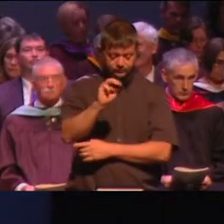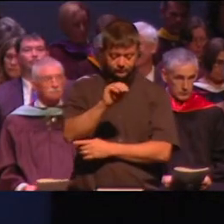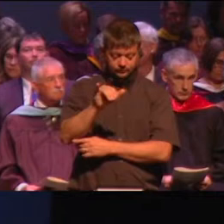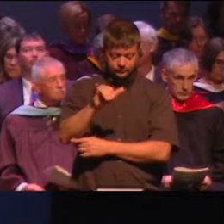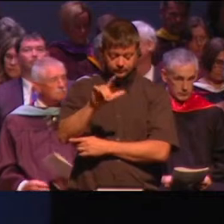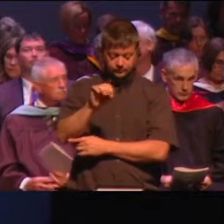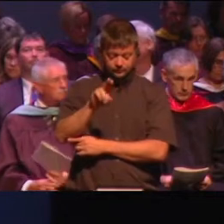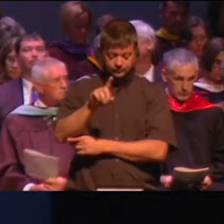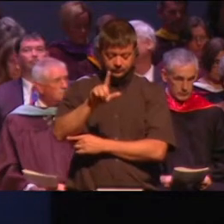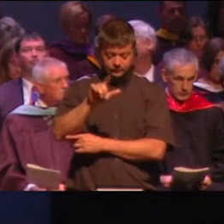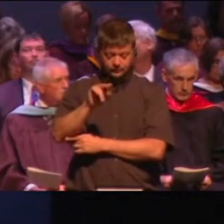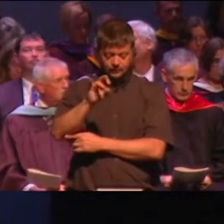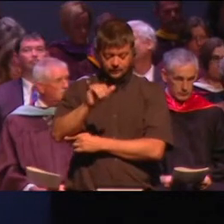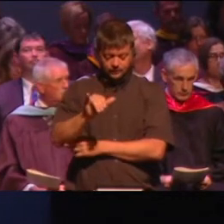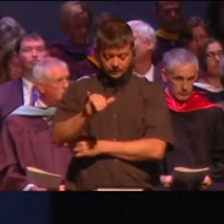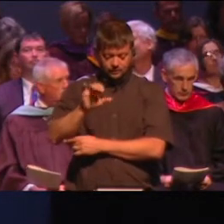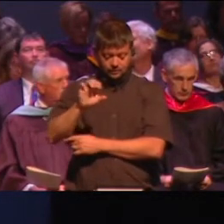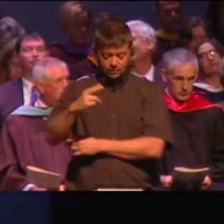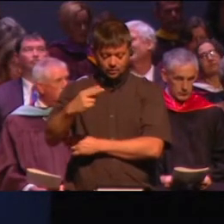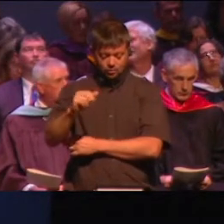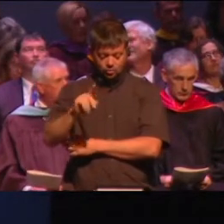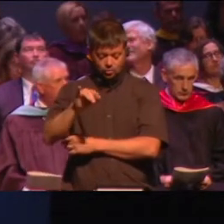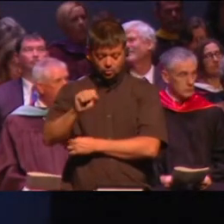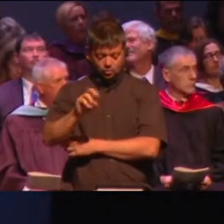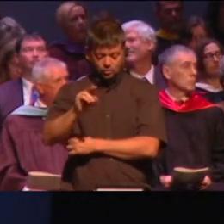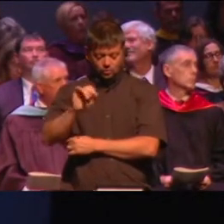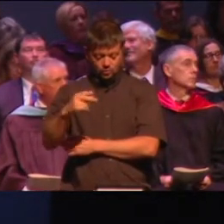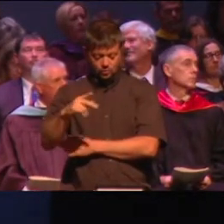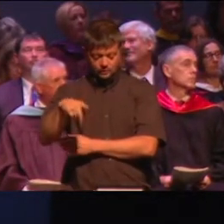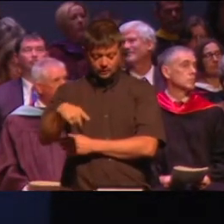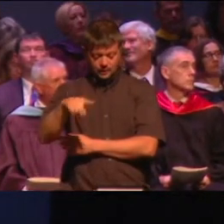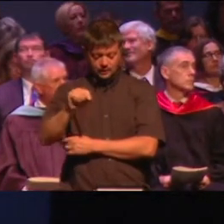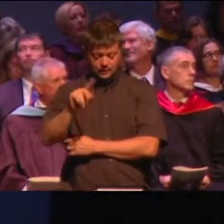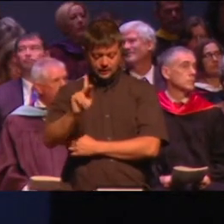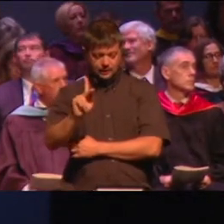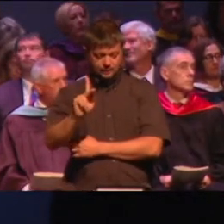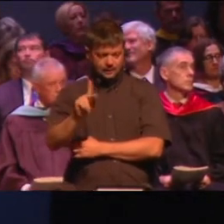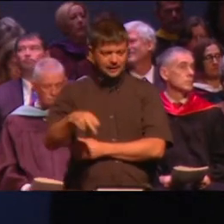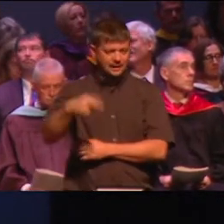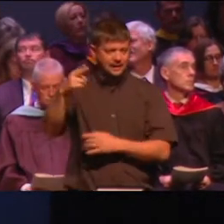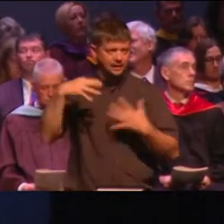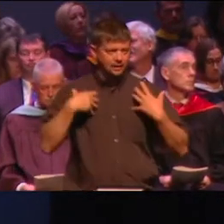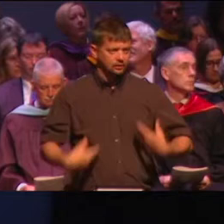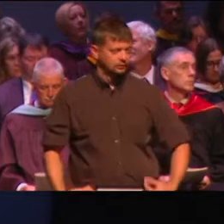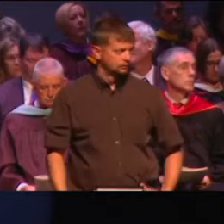Emmylou Lindsay Charlesworth, Phi Theta Kappa High Honors.